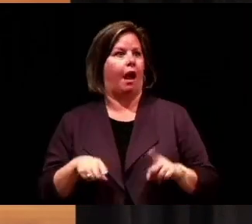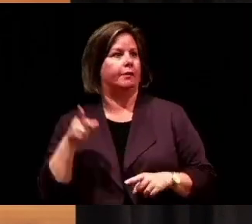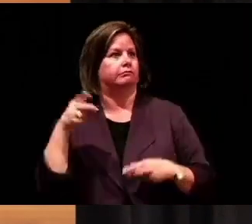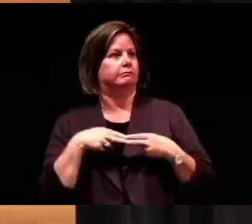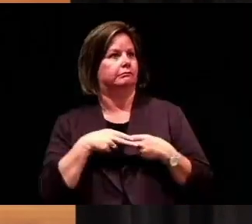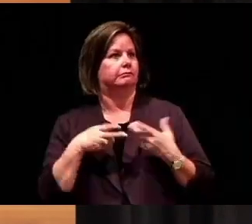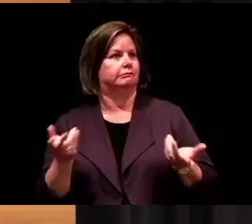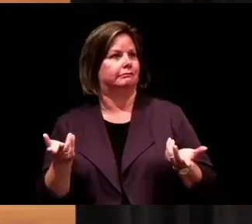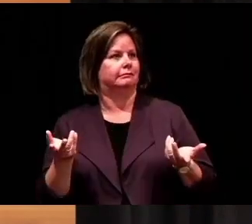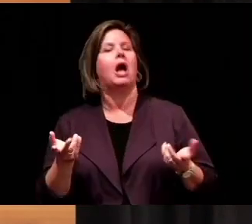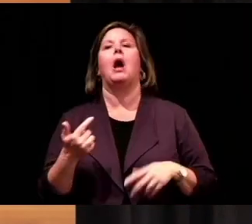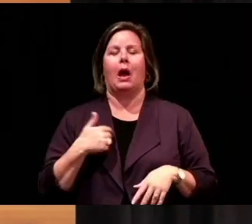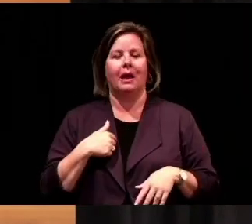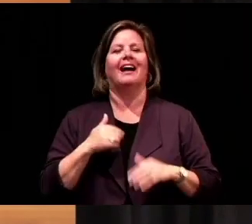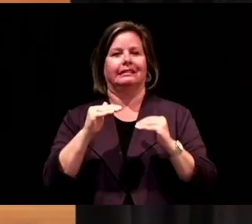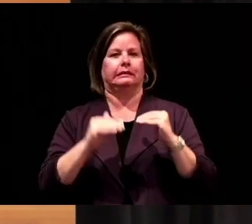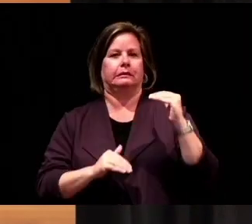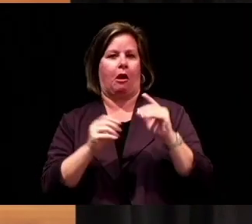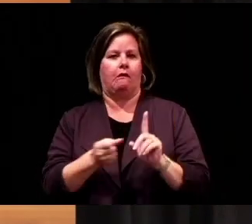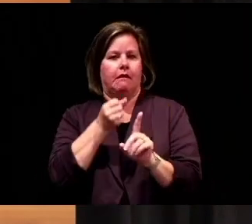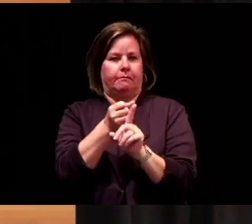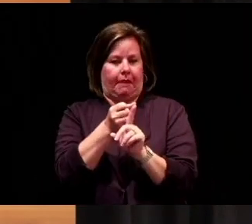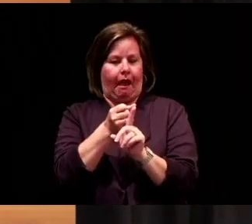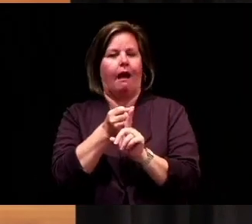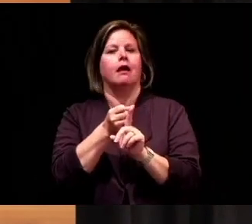afraid to tell you about yourself, and then you'll be asked to leave.